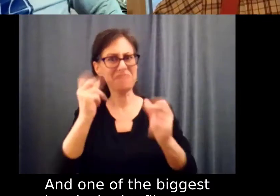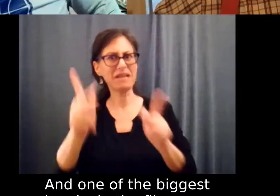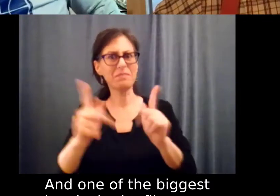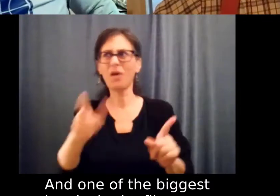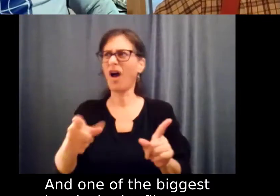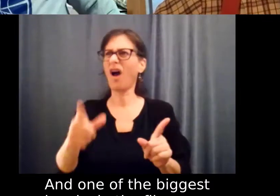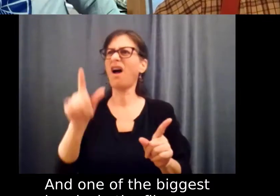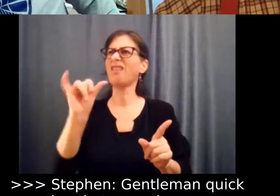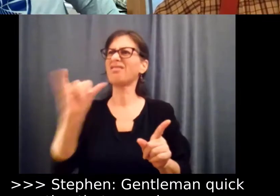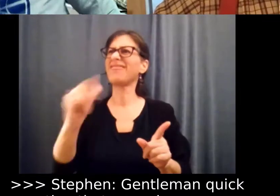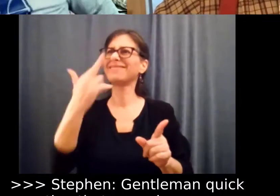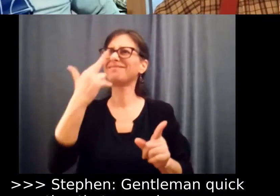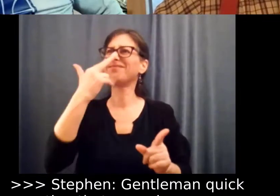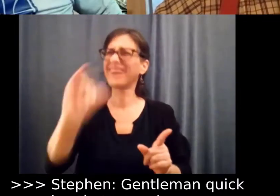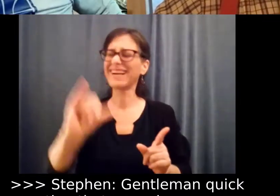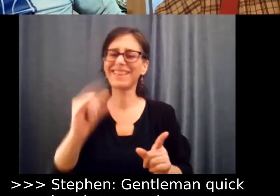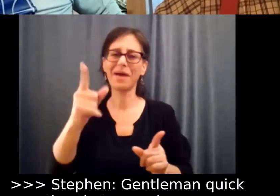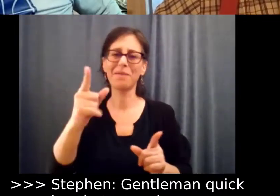now.